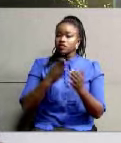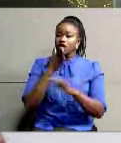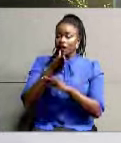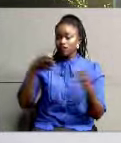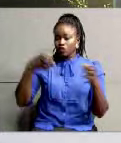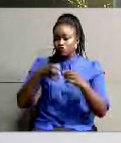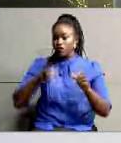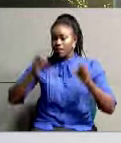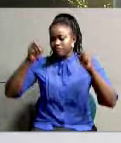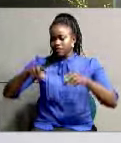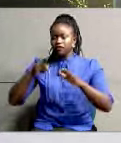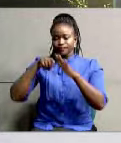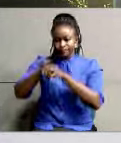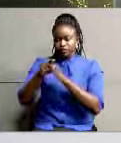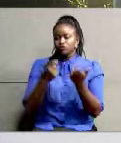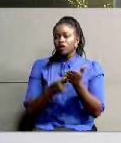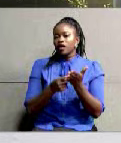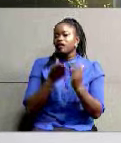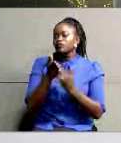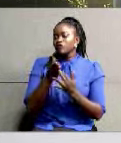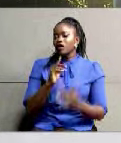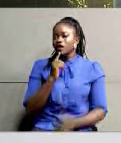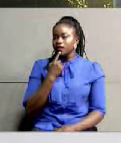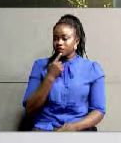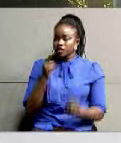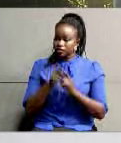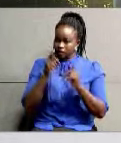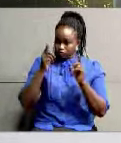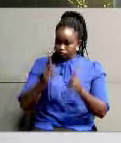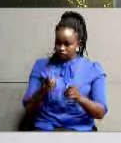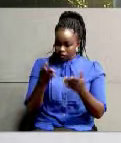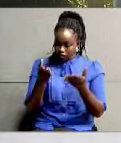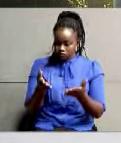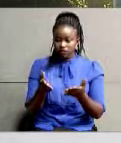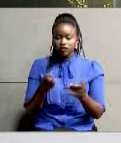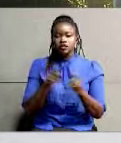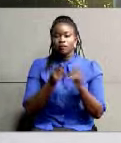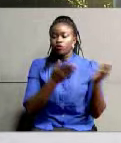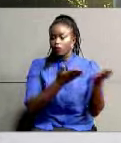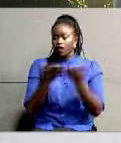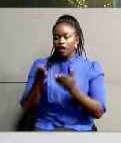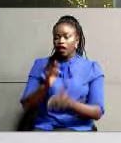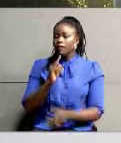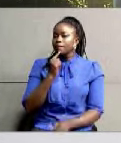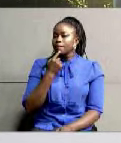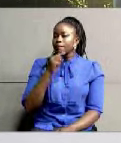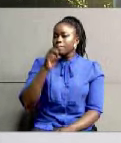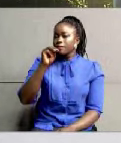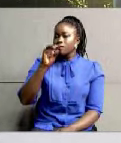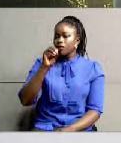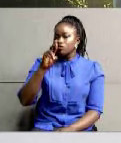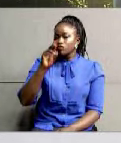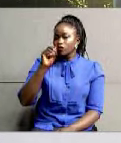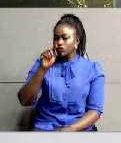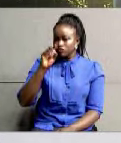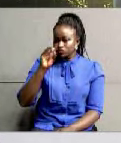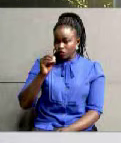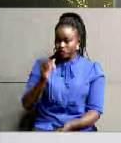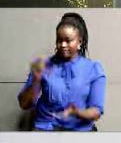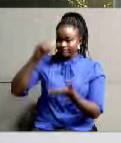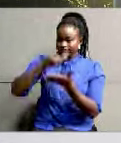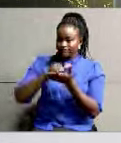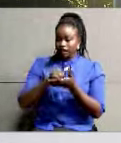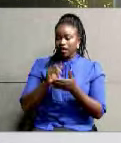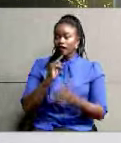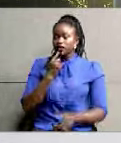through Karamoja. Now, the aircraft jetted into the country and were received at Moroto Airstrip, Karamoja sub-region. We'll take a look.